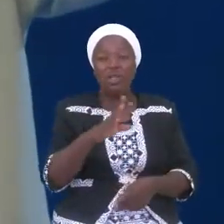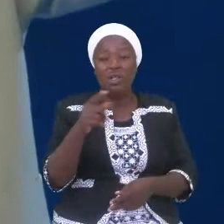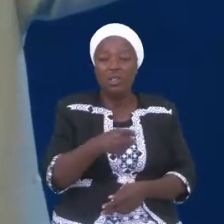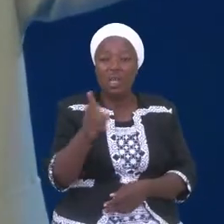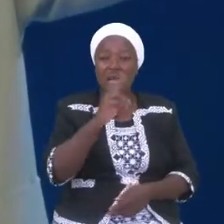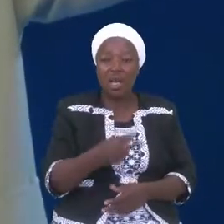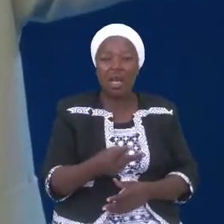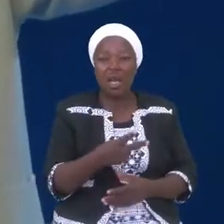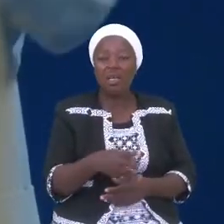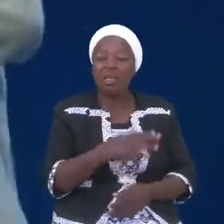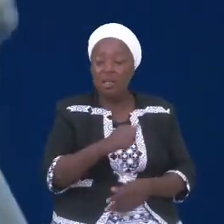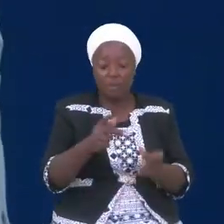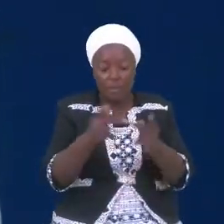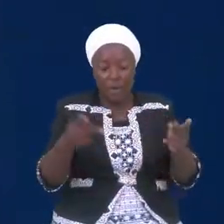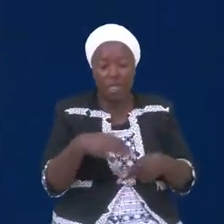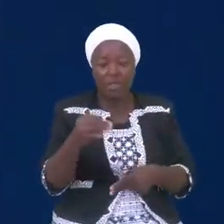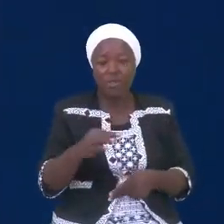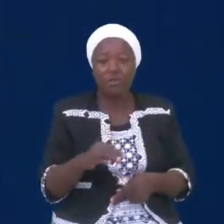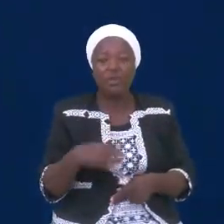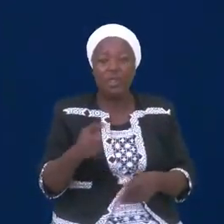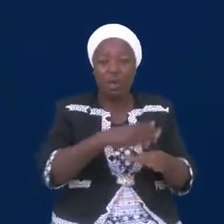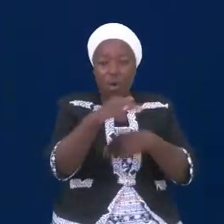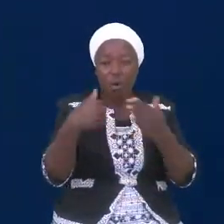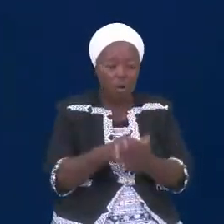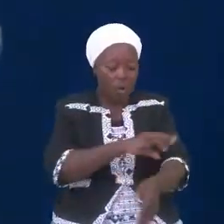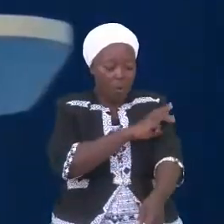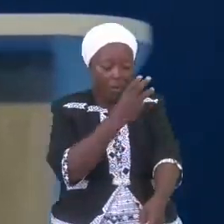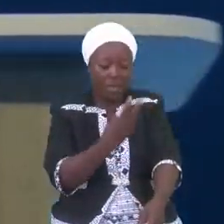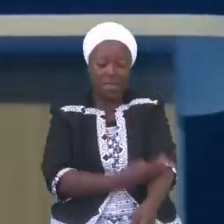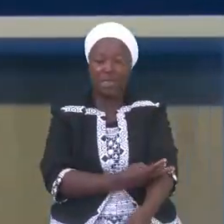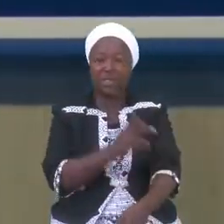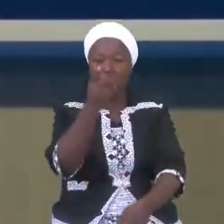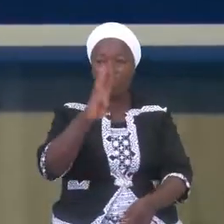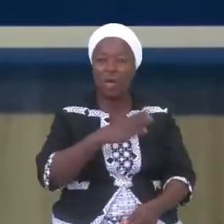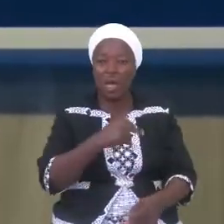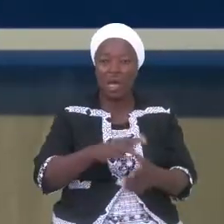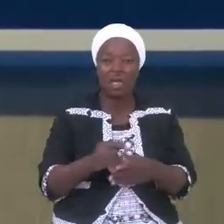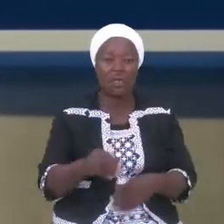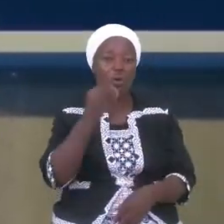the Almighty, and the abode of the holy angels of